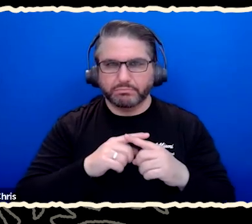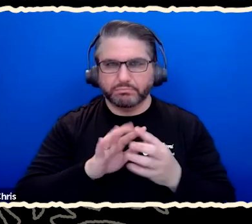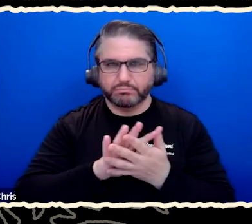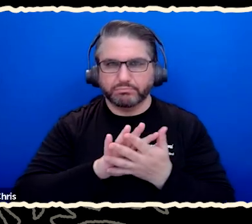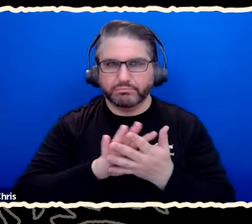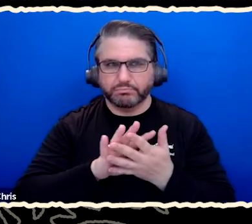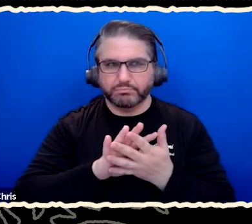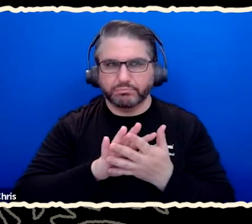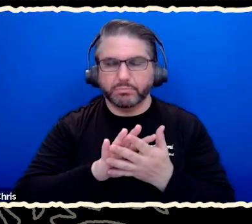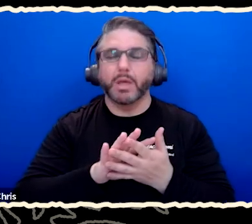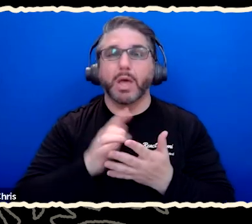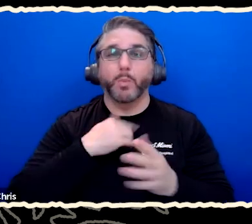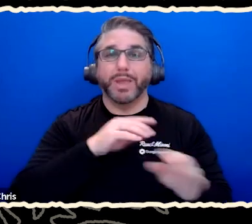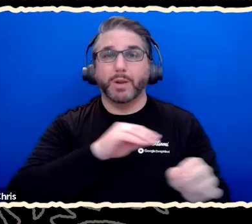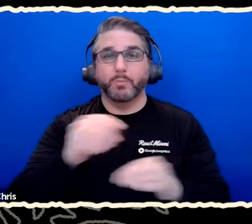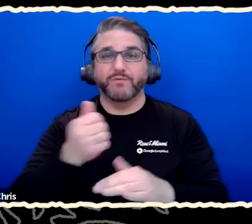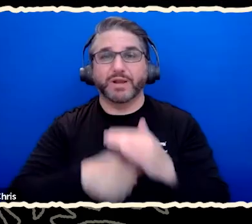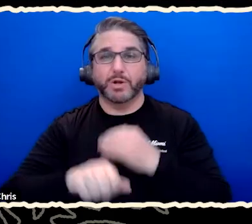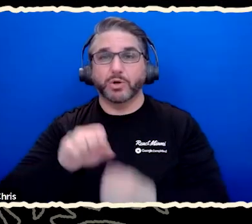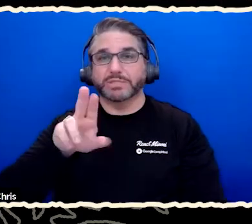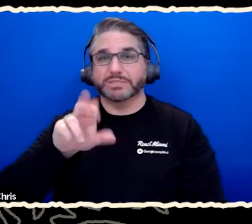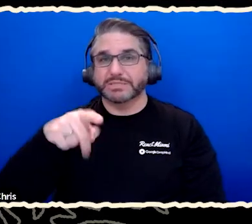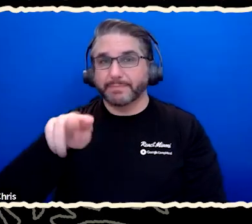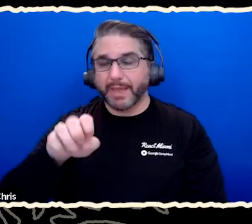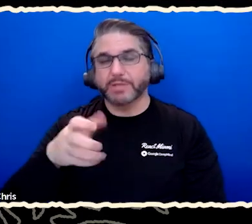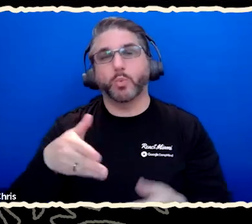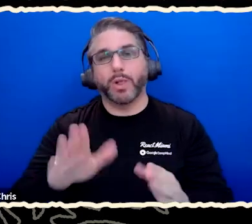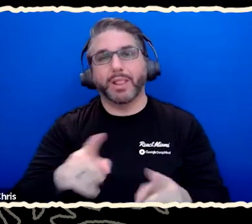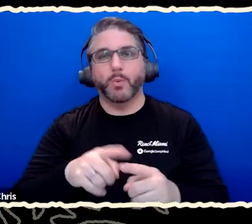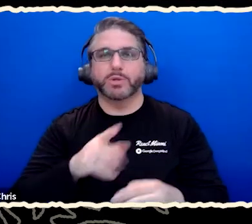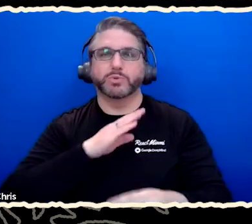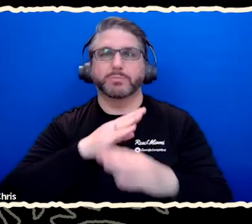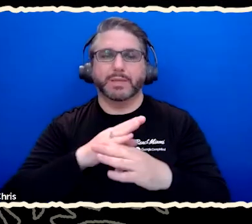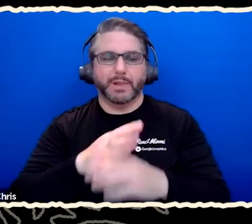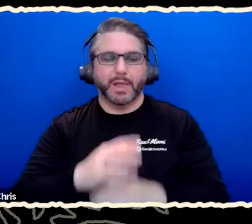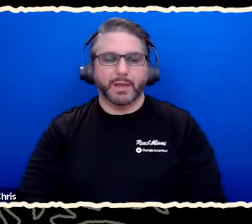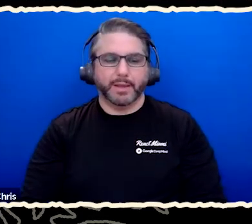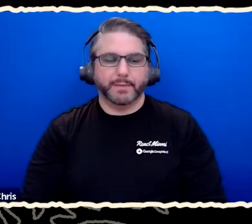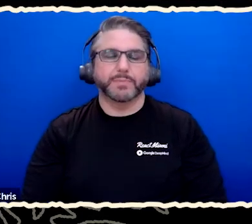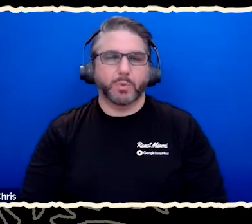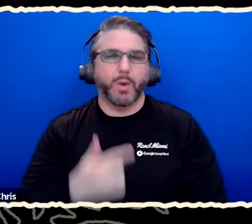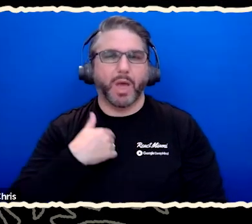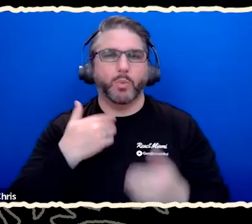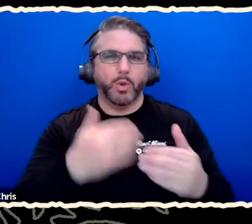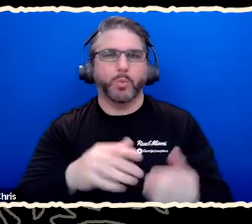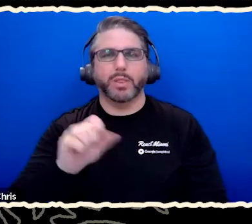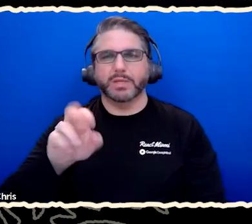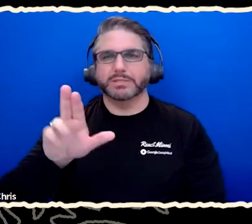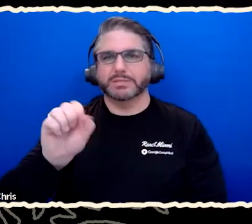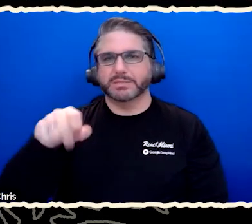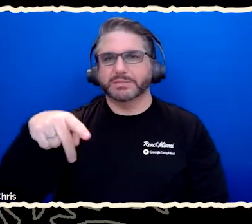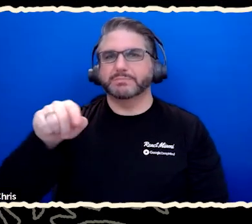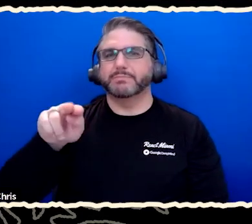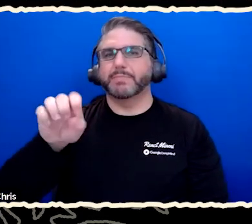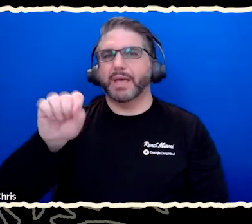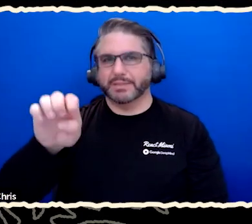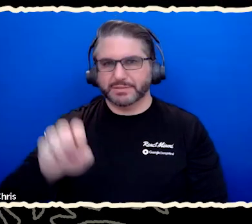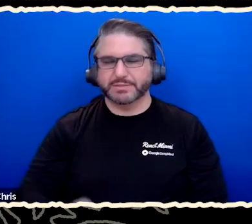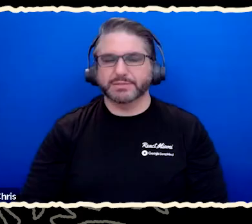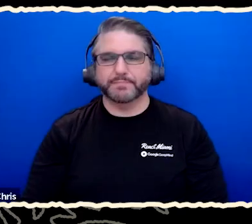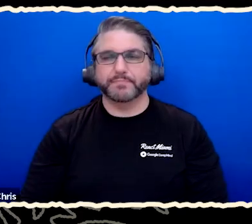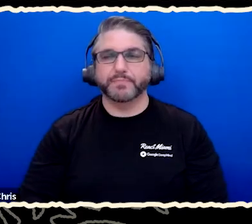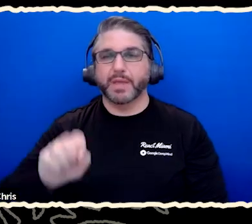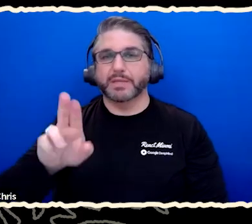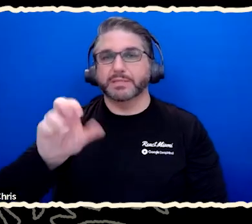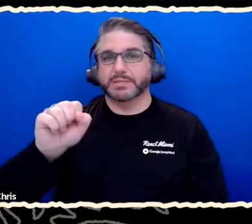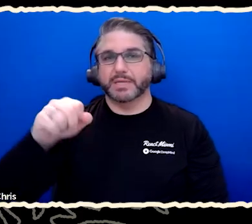to be blocking, which I don't want to do. I'm going to go for Suspense. So Suspense can let me declaratively define a